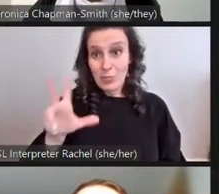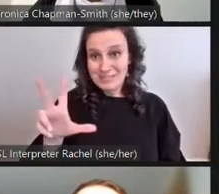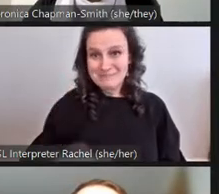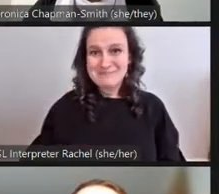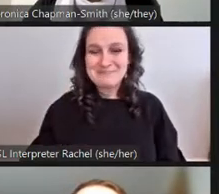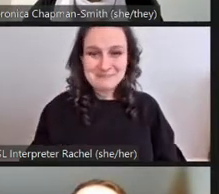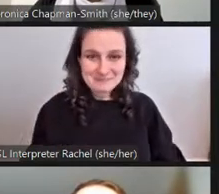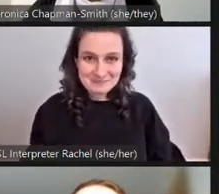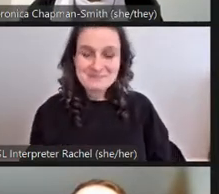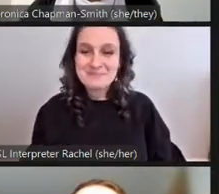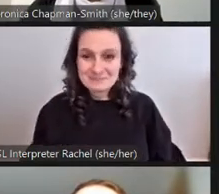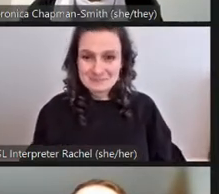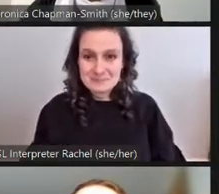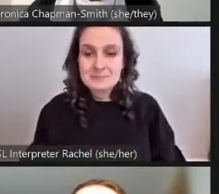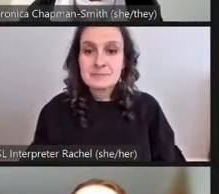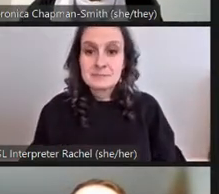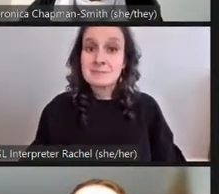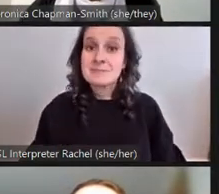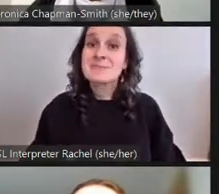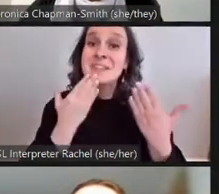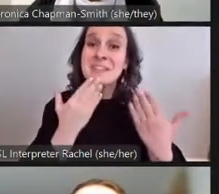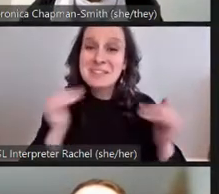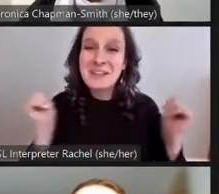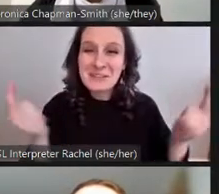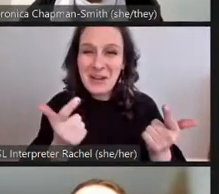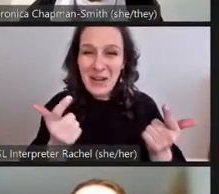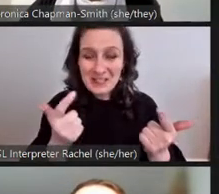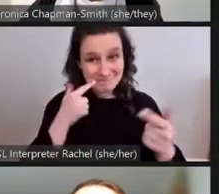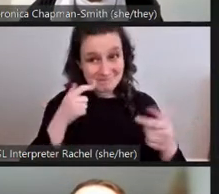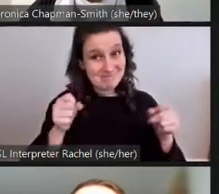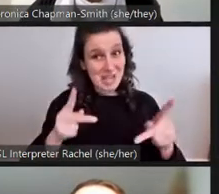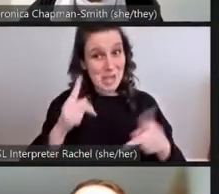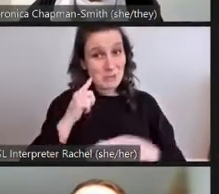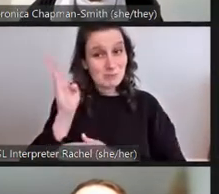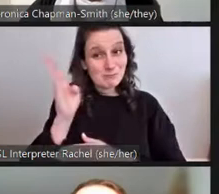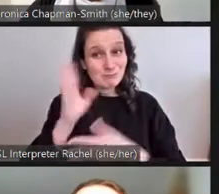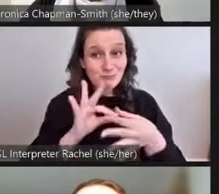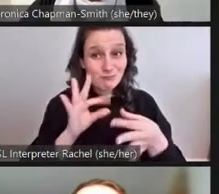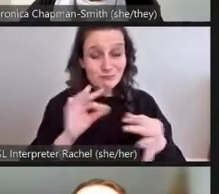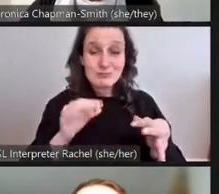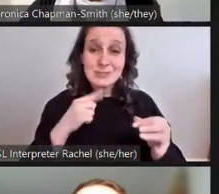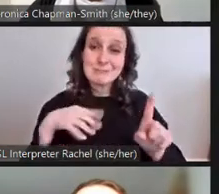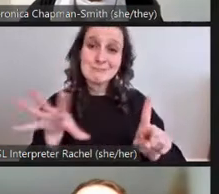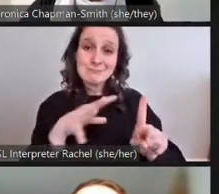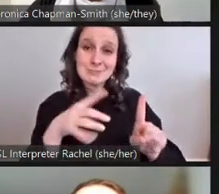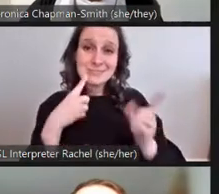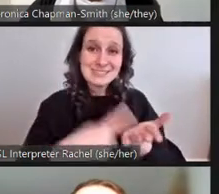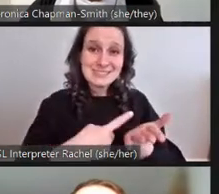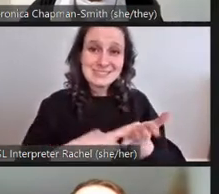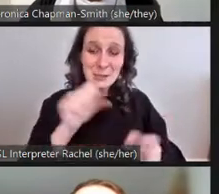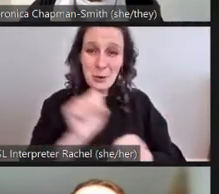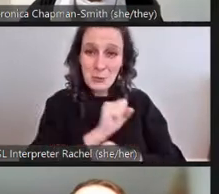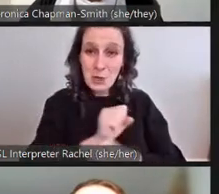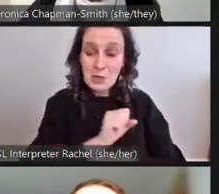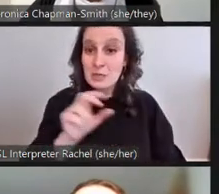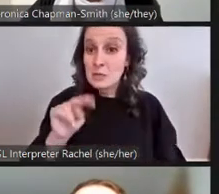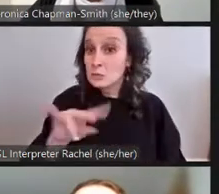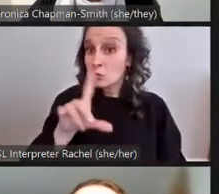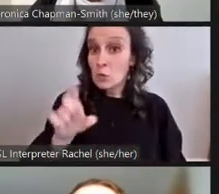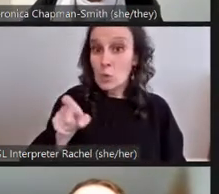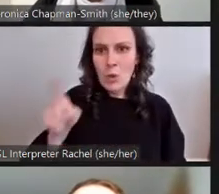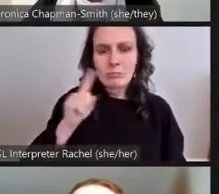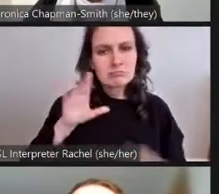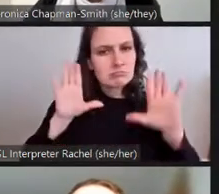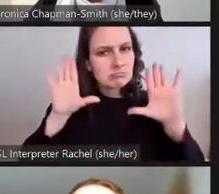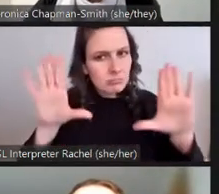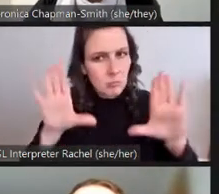215-893-5903. So thank you all for this opportunity to highlight some of this work. And Nicole has been